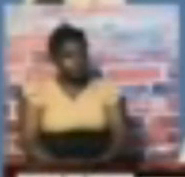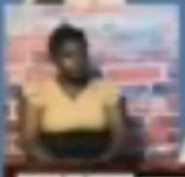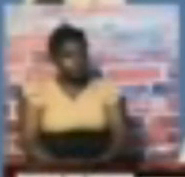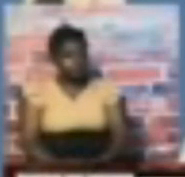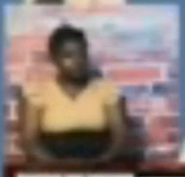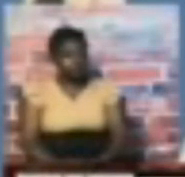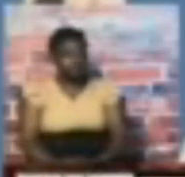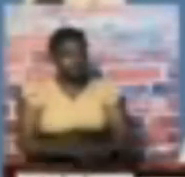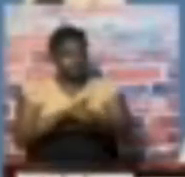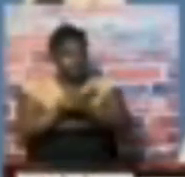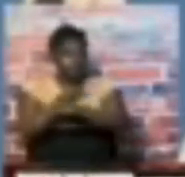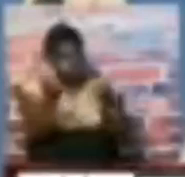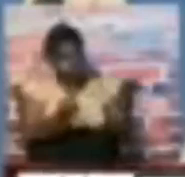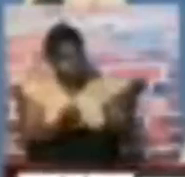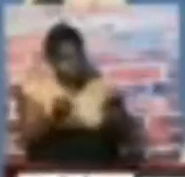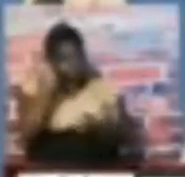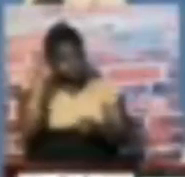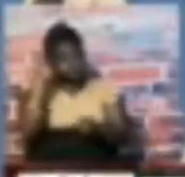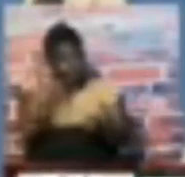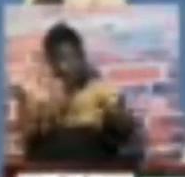COVID-19 Fund Committee,